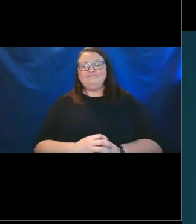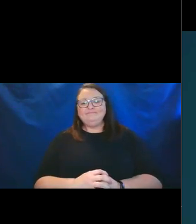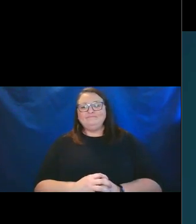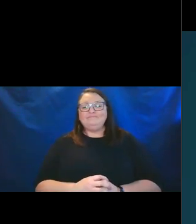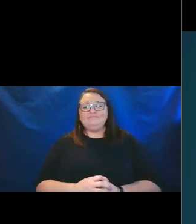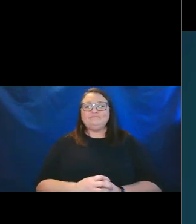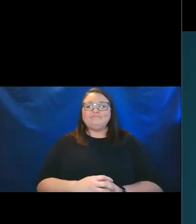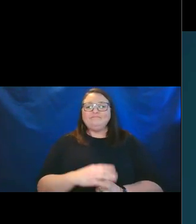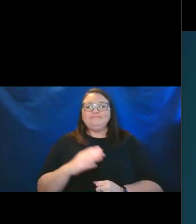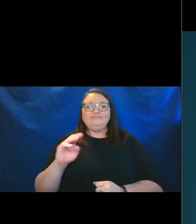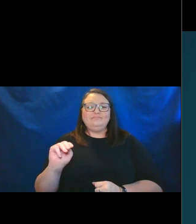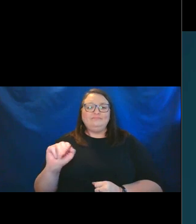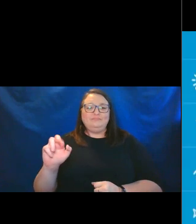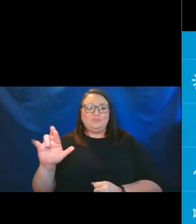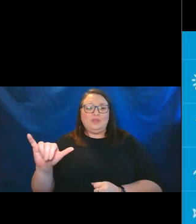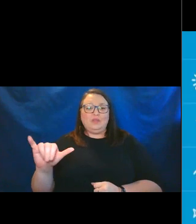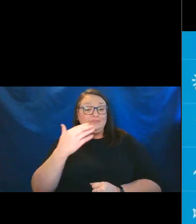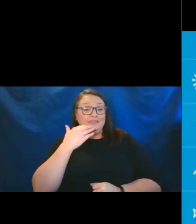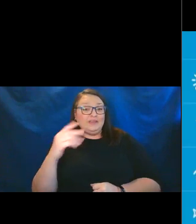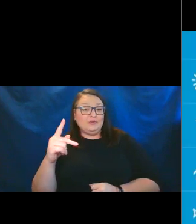Thank you, Kendra.